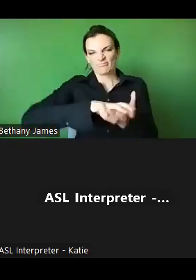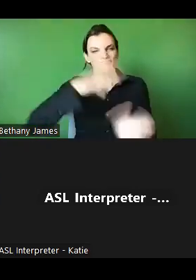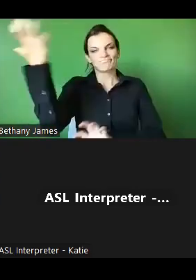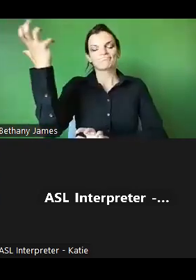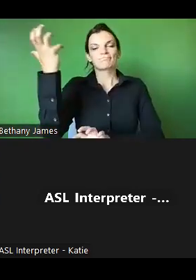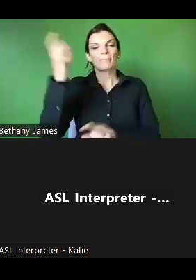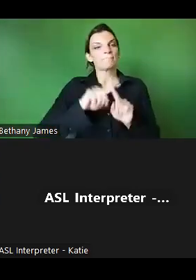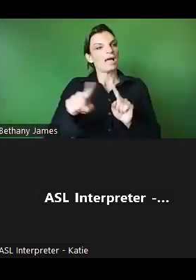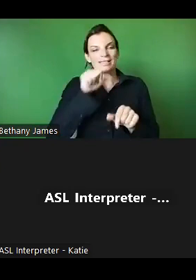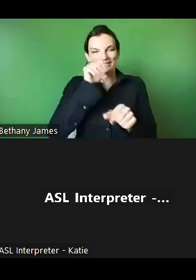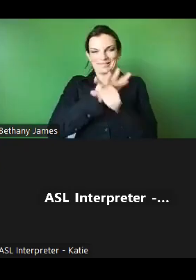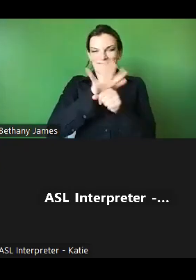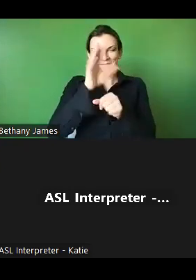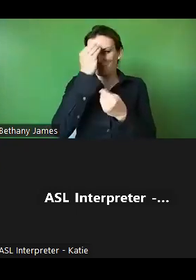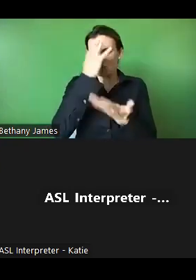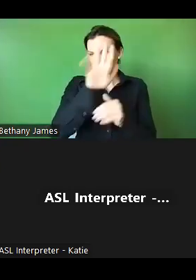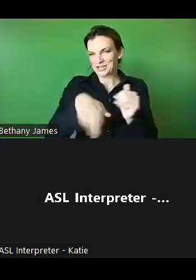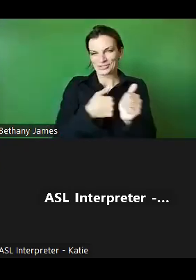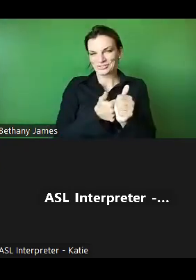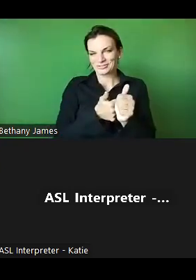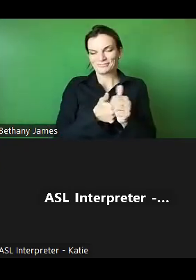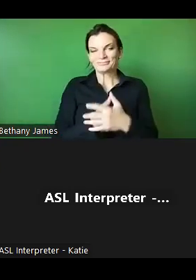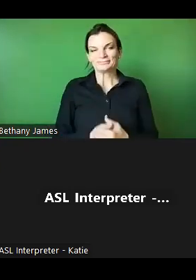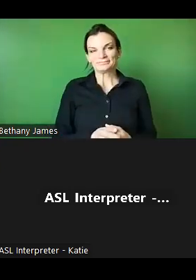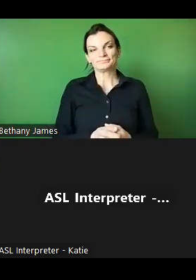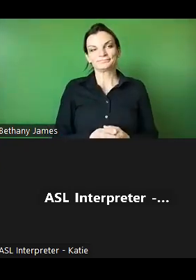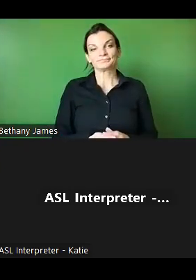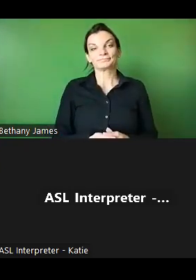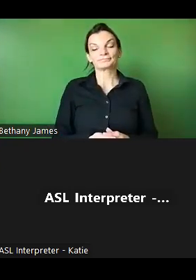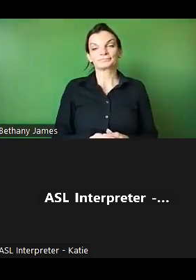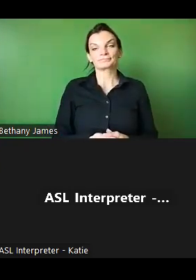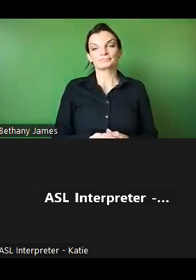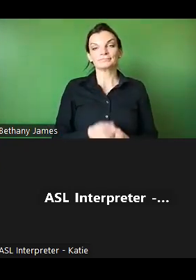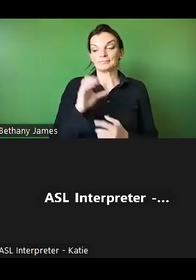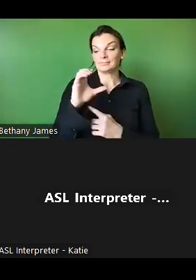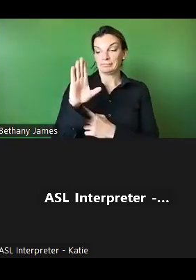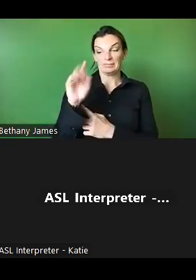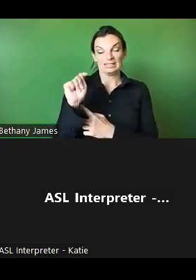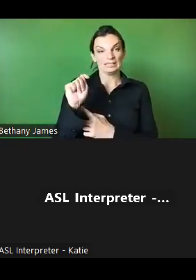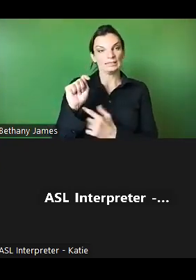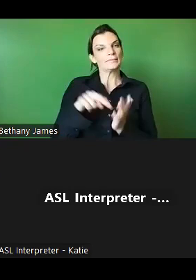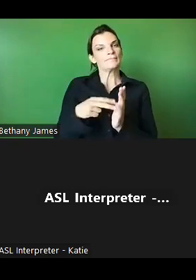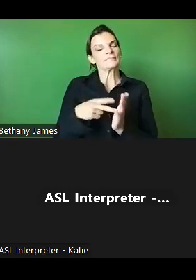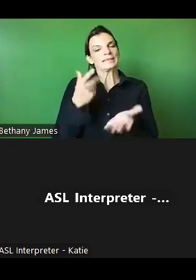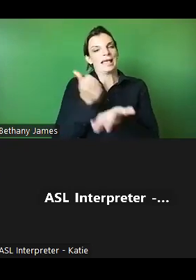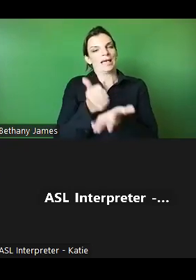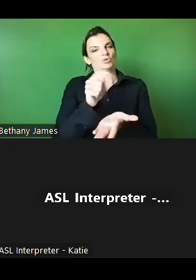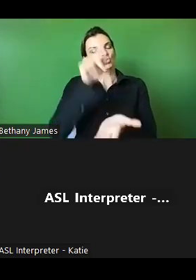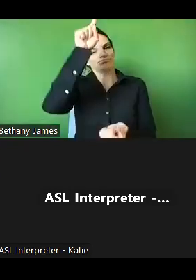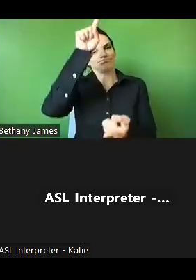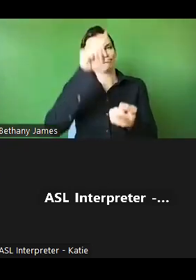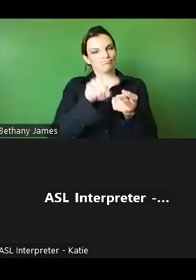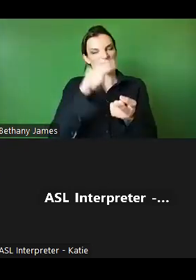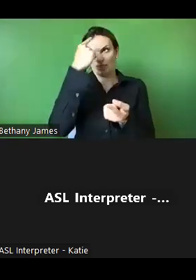So again, the main purpose of CBT is to train people not to think catastrophically and to promote a